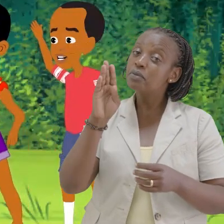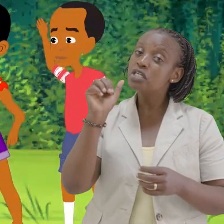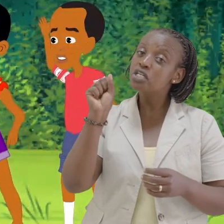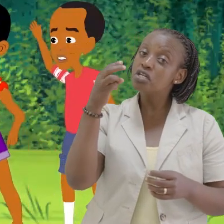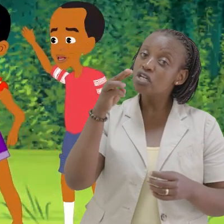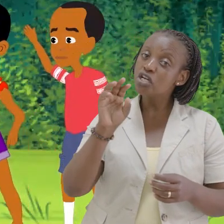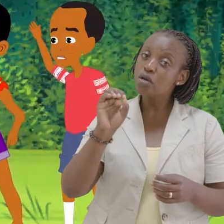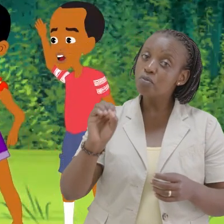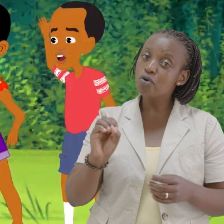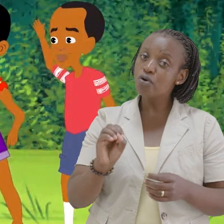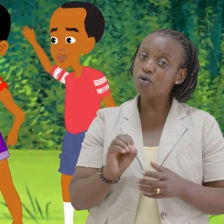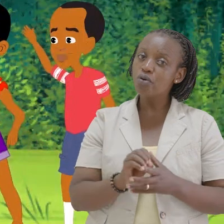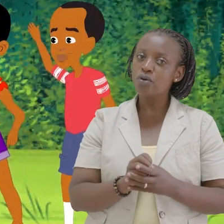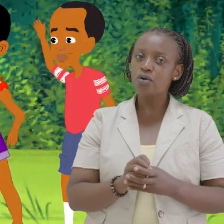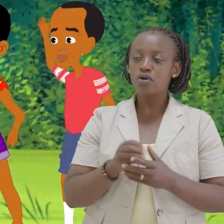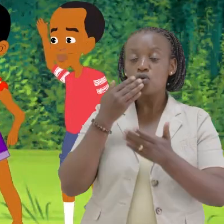Goodbye, Mr. Pishimo.